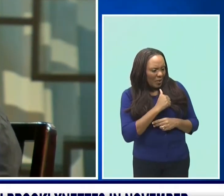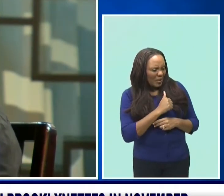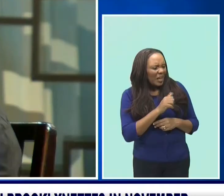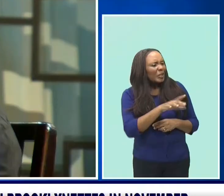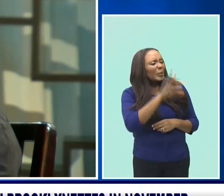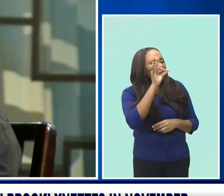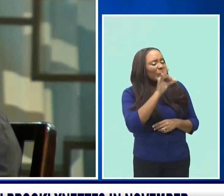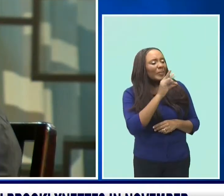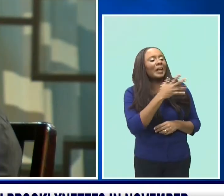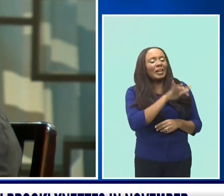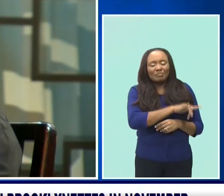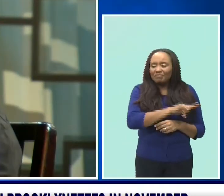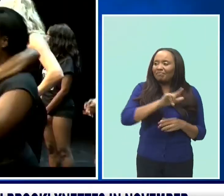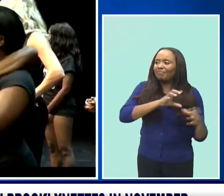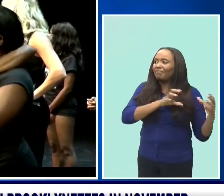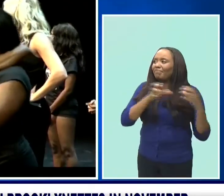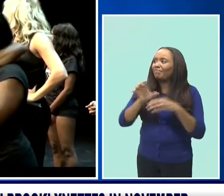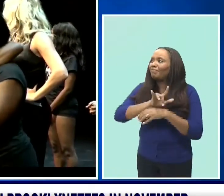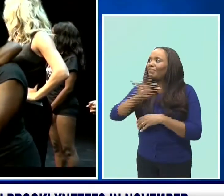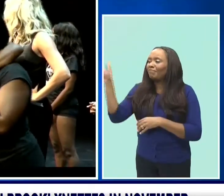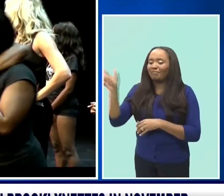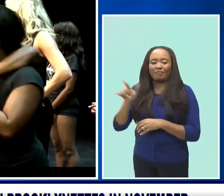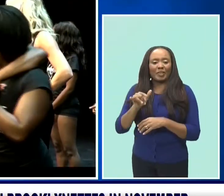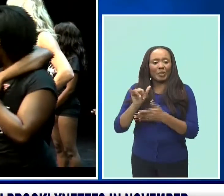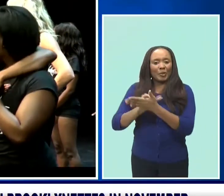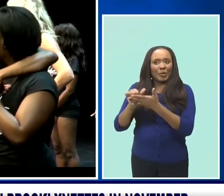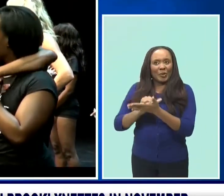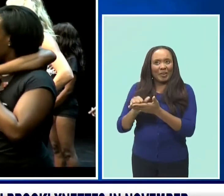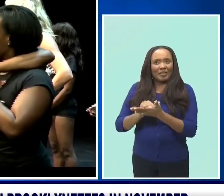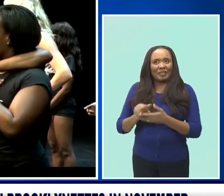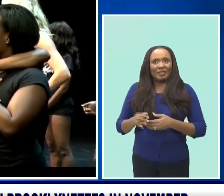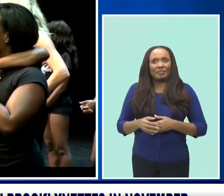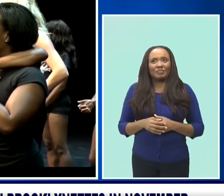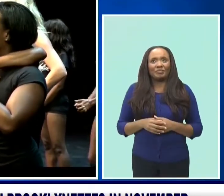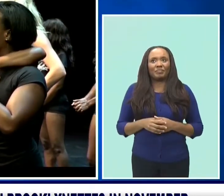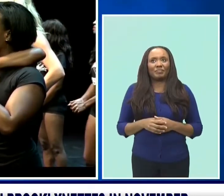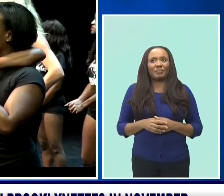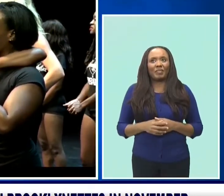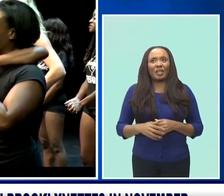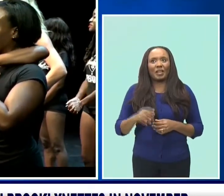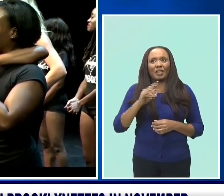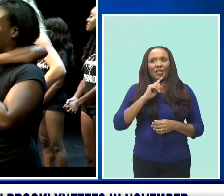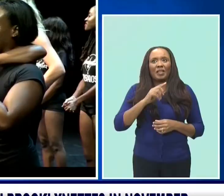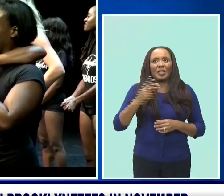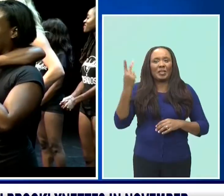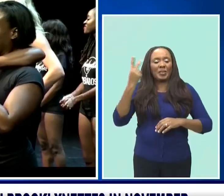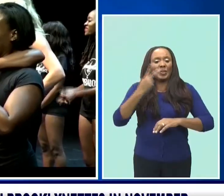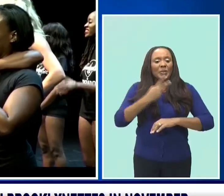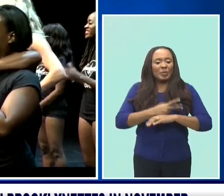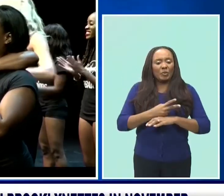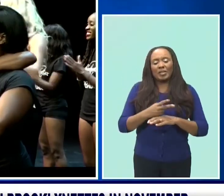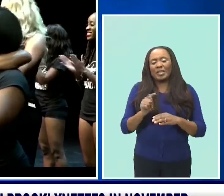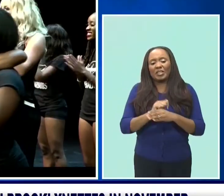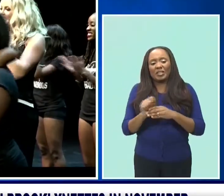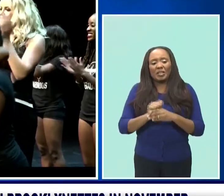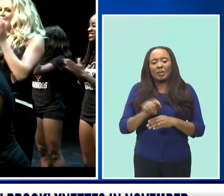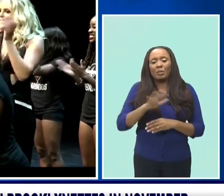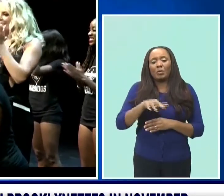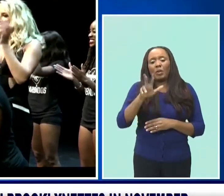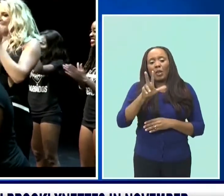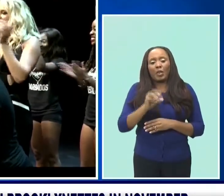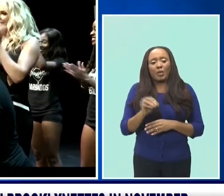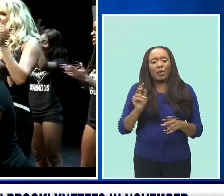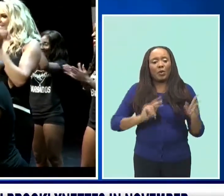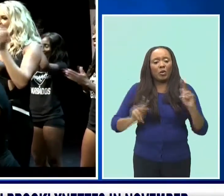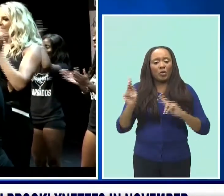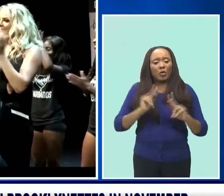to perform for Barbados Night. The dancers were selected following an intense 2-day audition, which saw a group of 30 hopefuls whittled